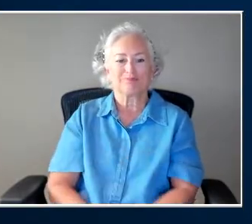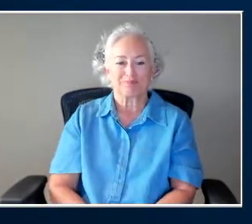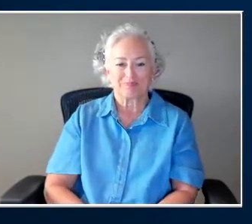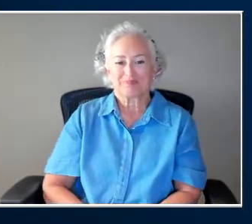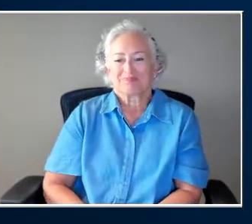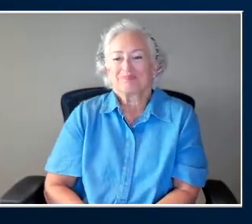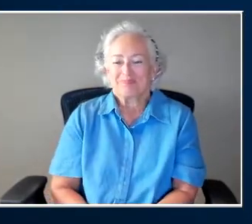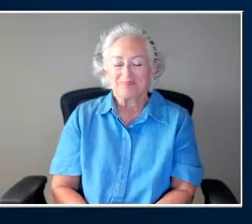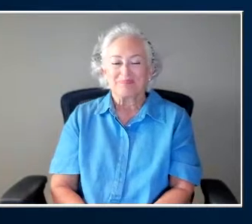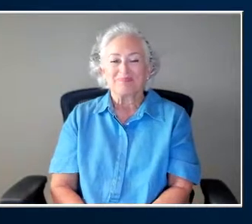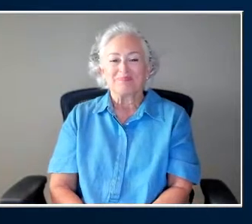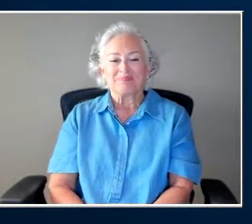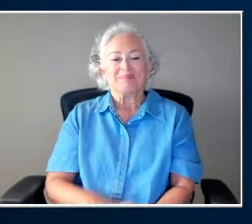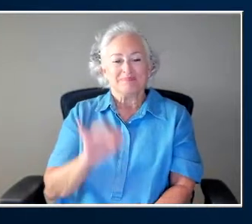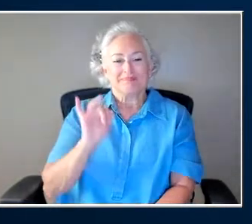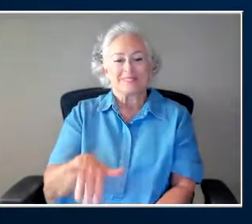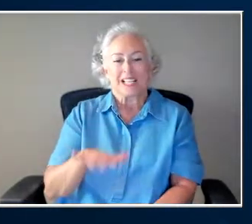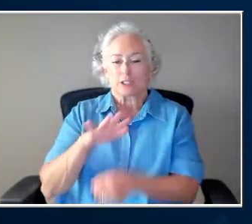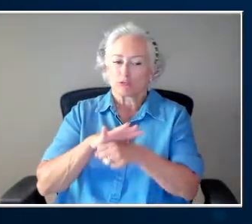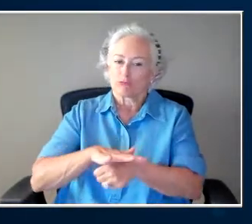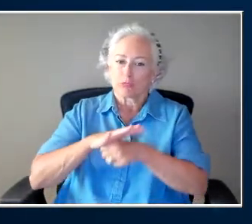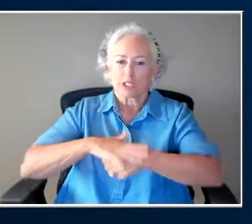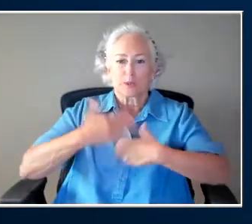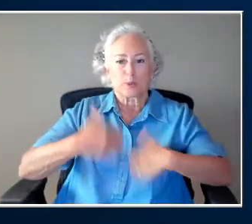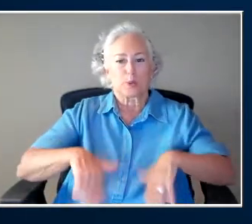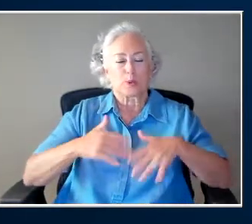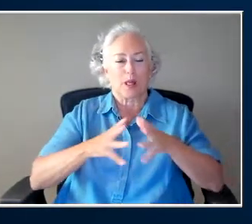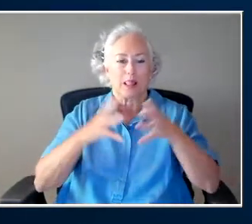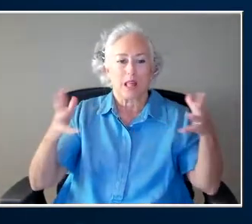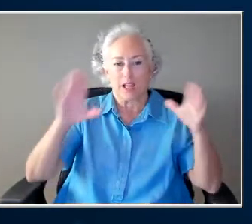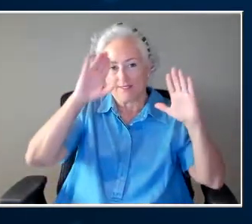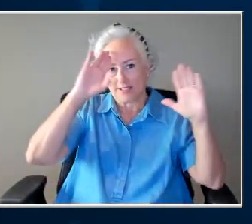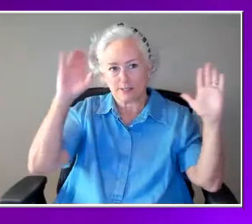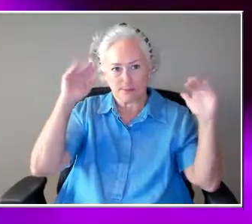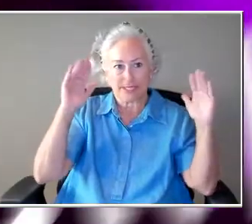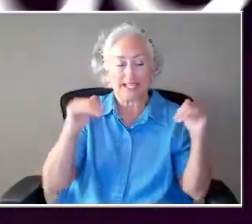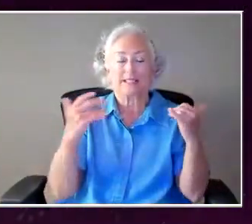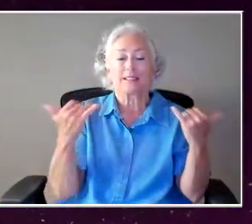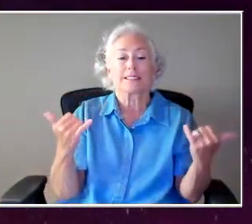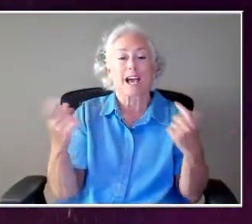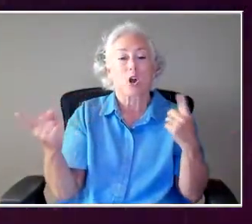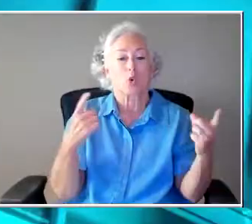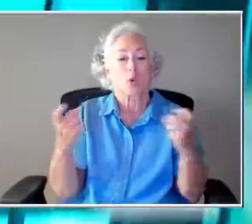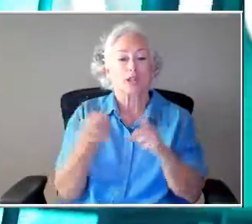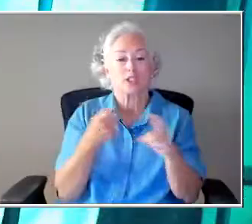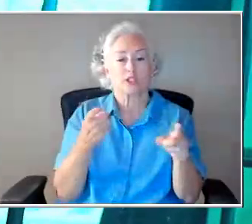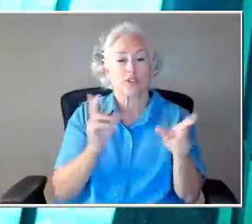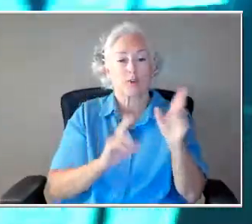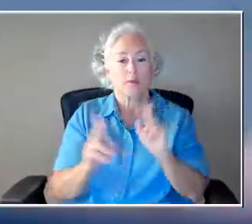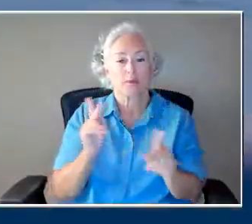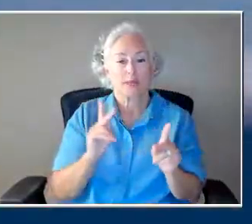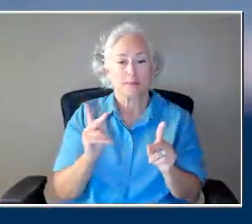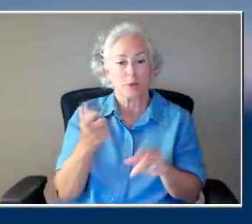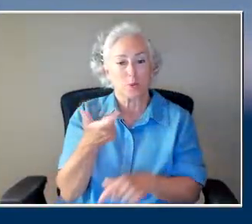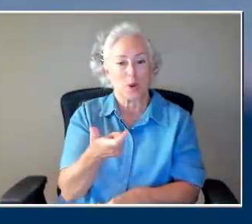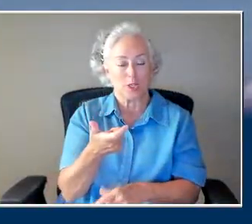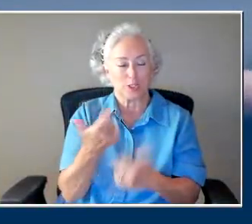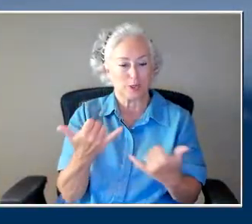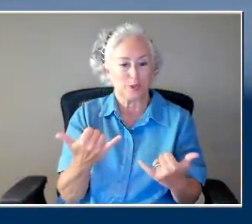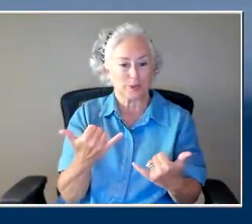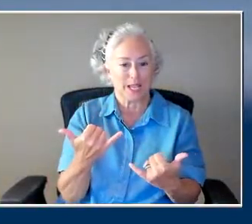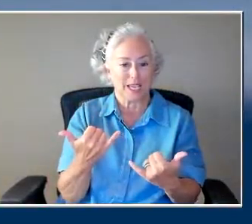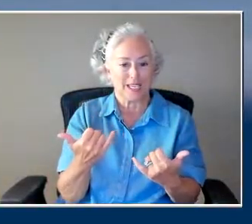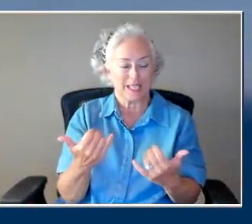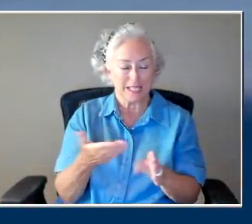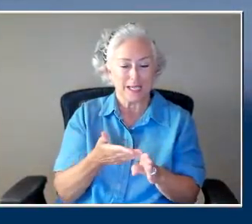Yeah, that's very stressful. So many expectations. We do have some questions coming in from our viewers. Once again, before we get to Doc Hawk, we're going to go